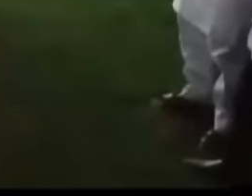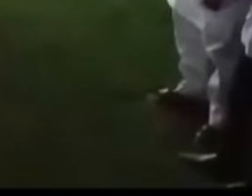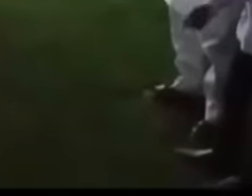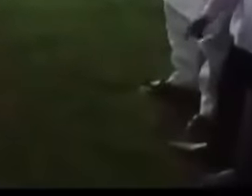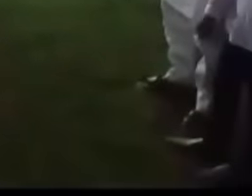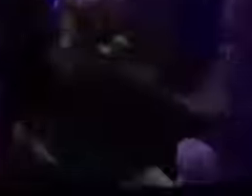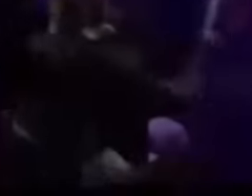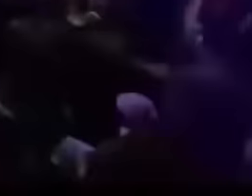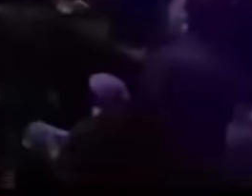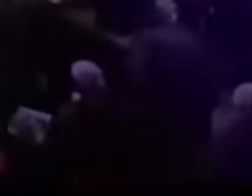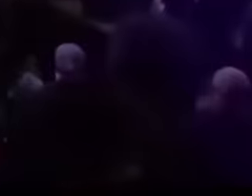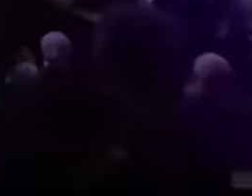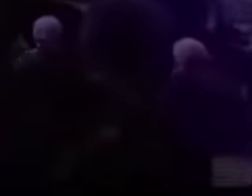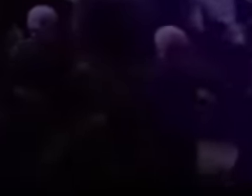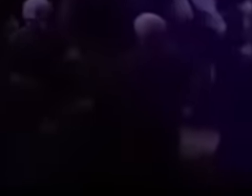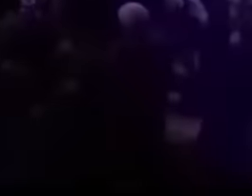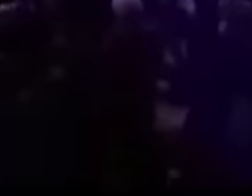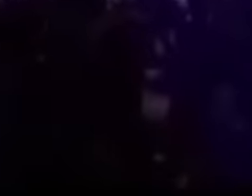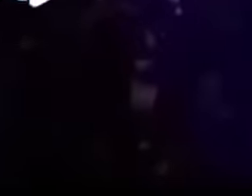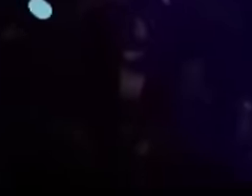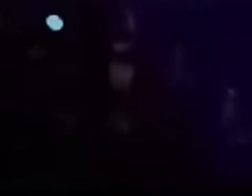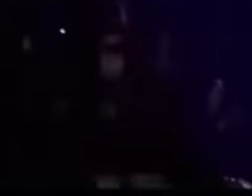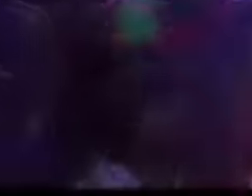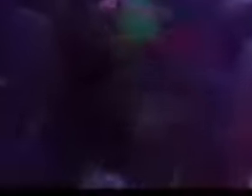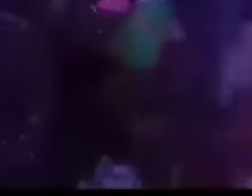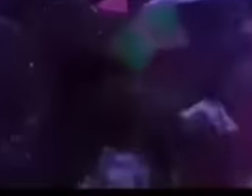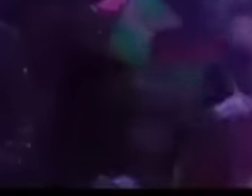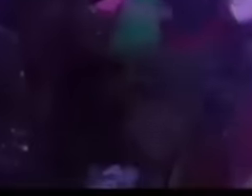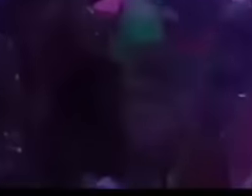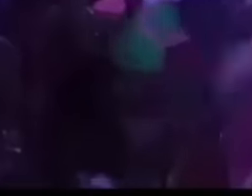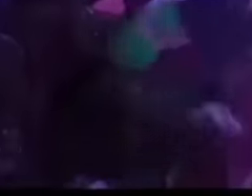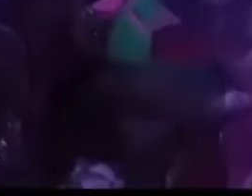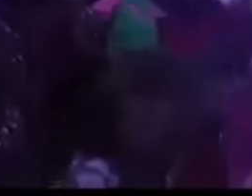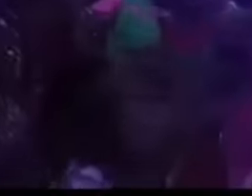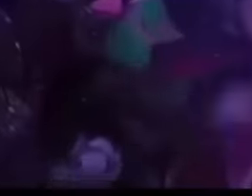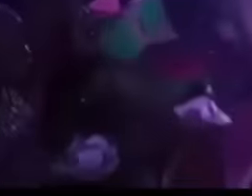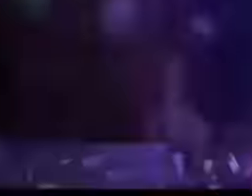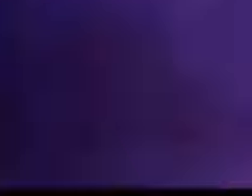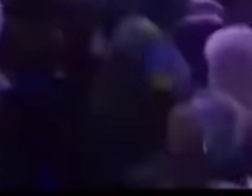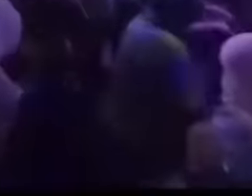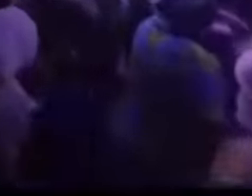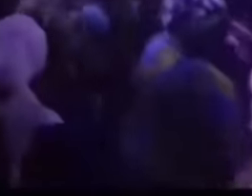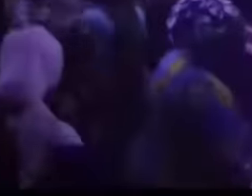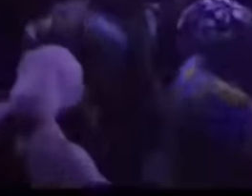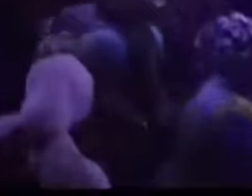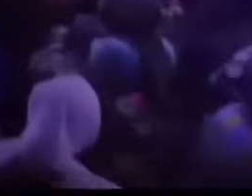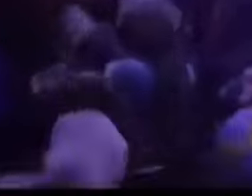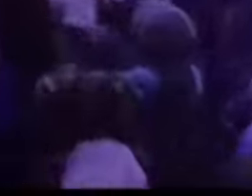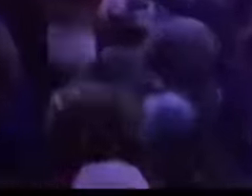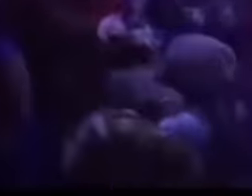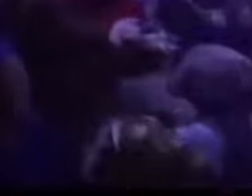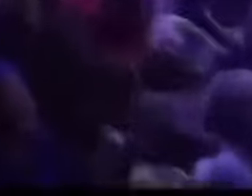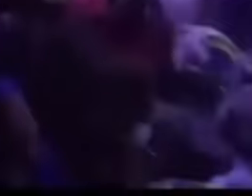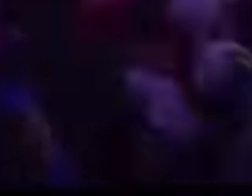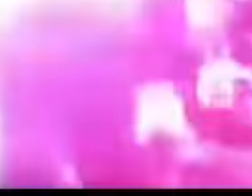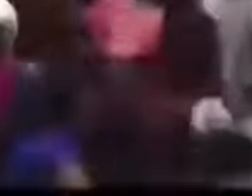tun bo. 72 hours marathon prayer, Omoro ti a ko le da duro. Unstoppable God la kori